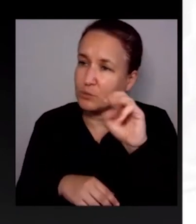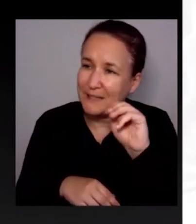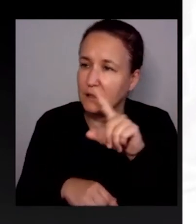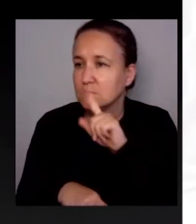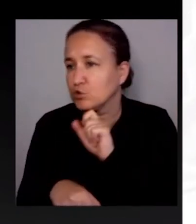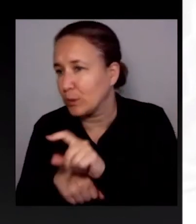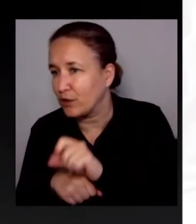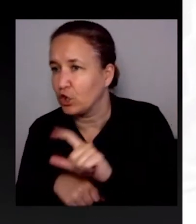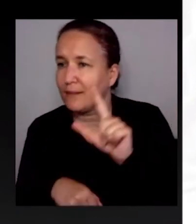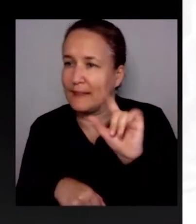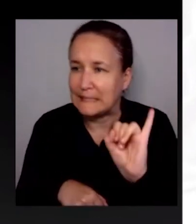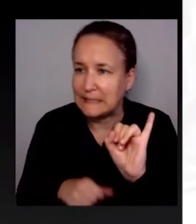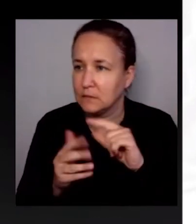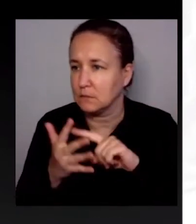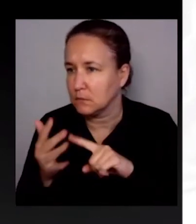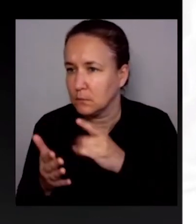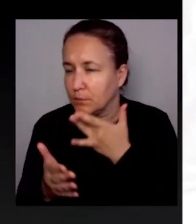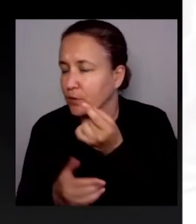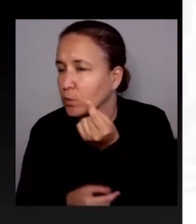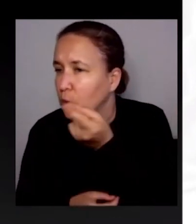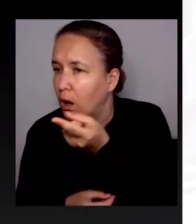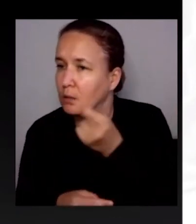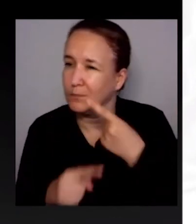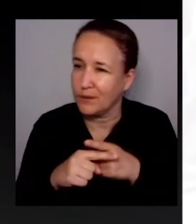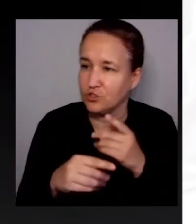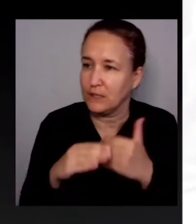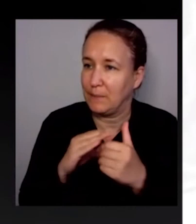or LinkedIn, whatever you prefer, in addition to your email.